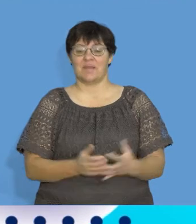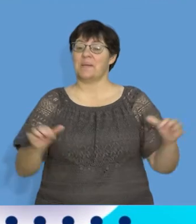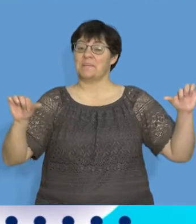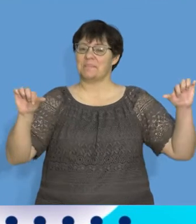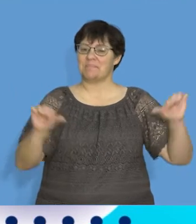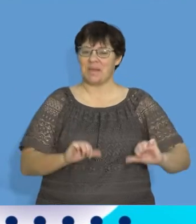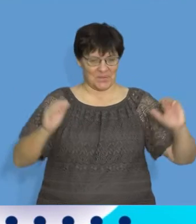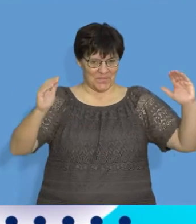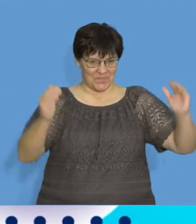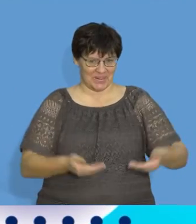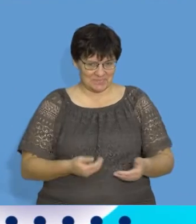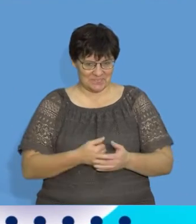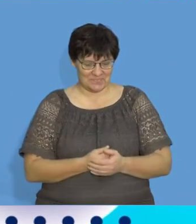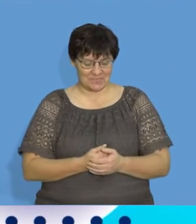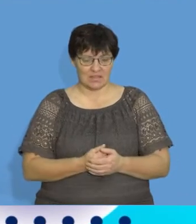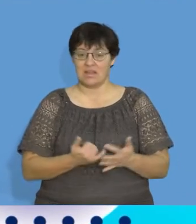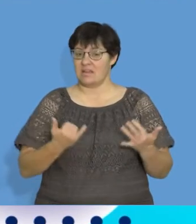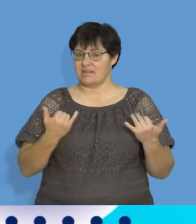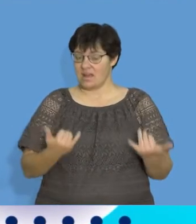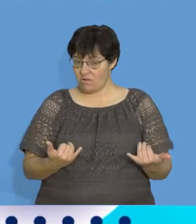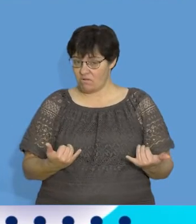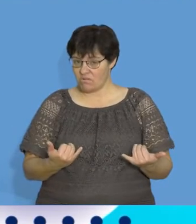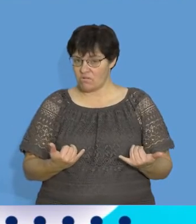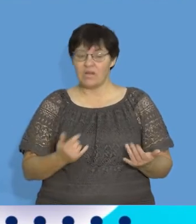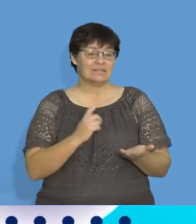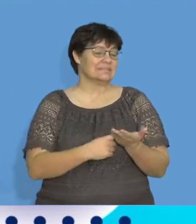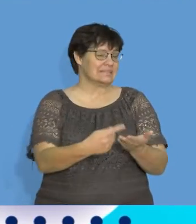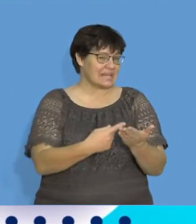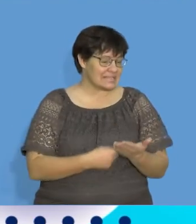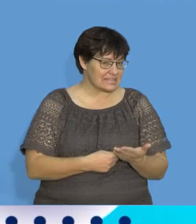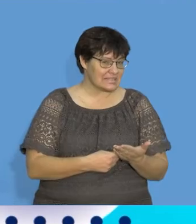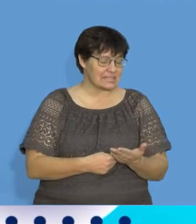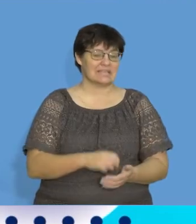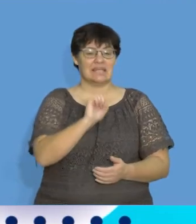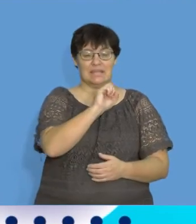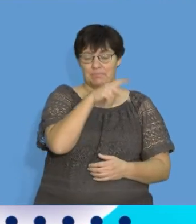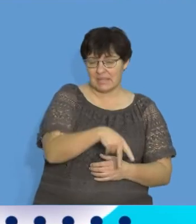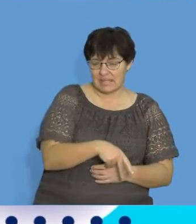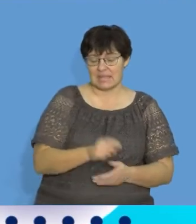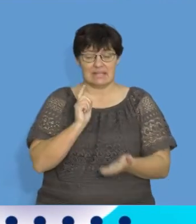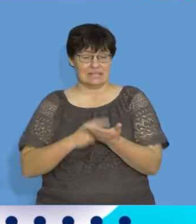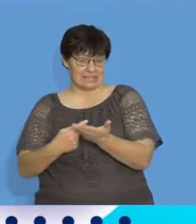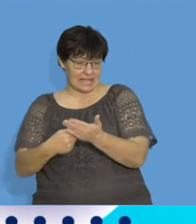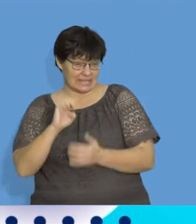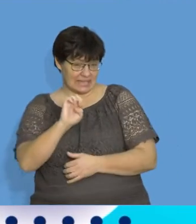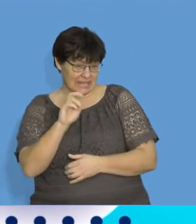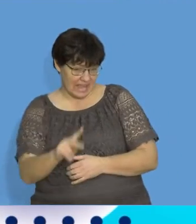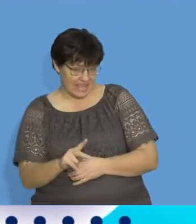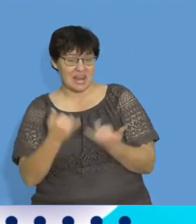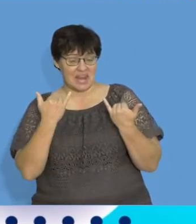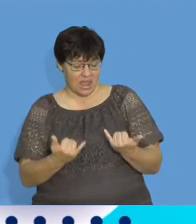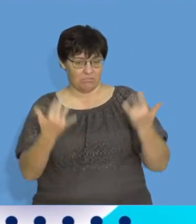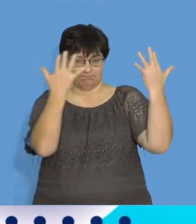Welcome back, everyone. Wow, we've discussed potential, we've discussed kinetic. Let's do some